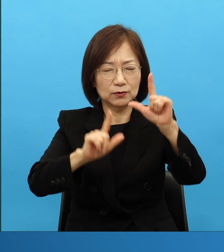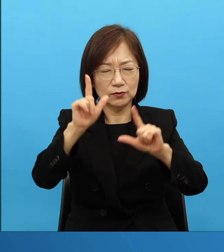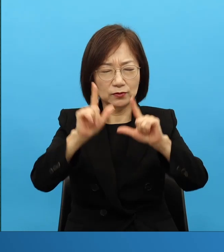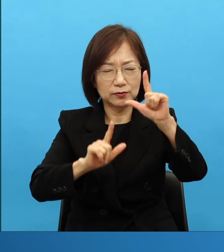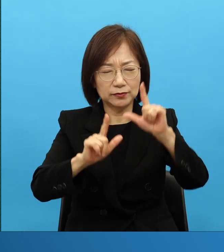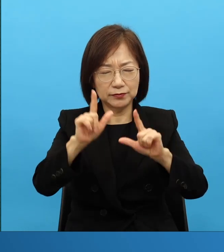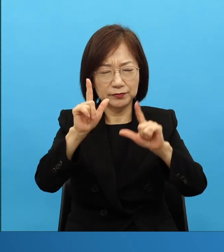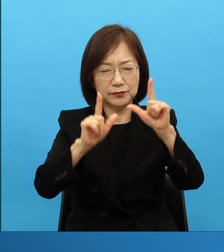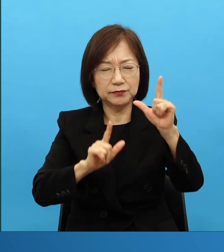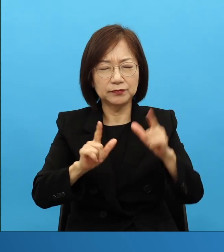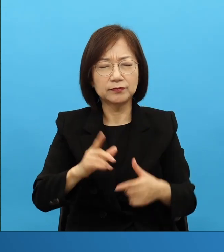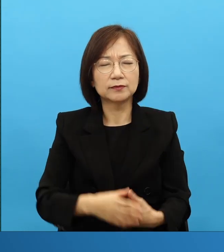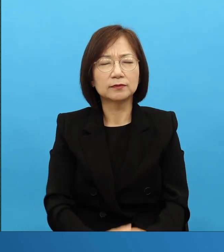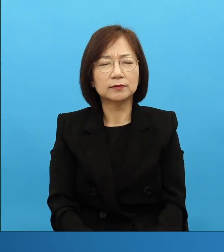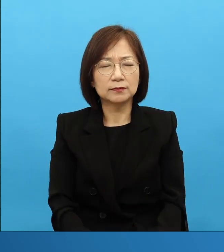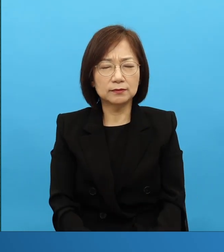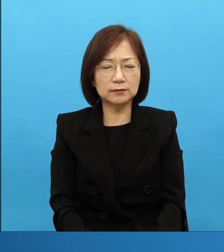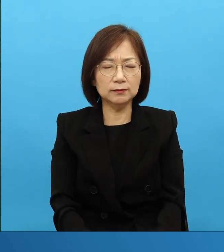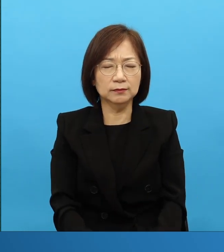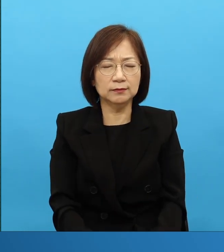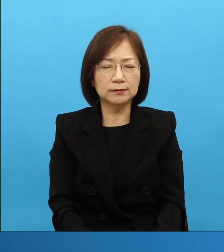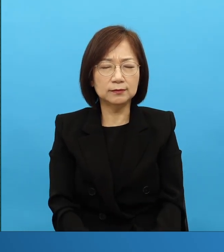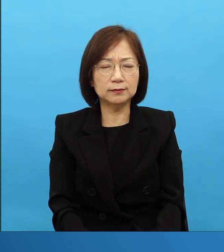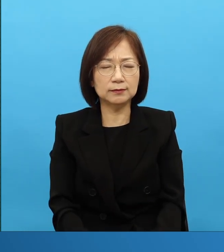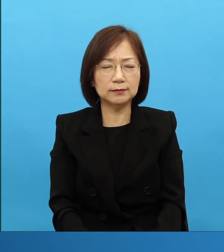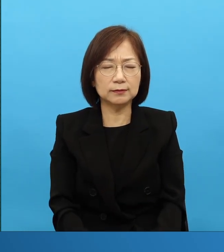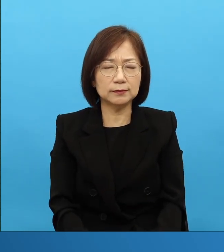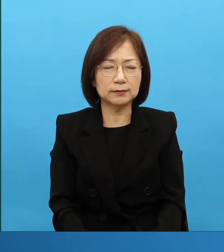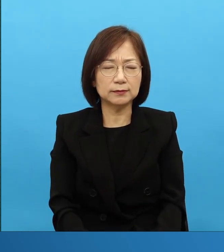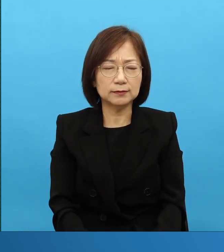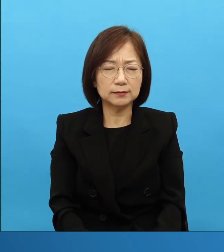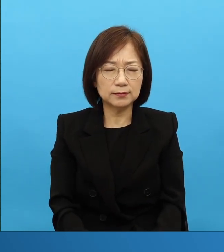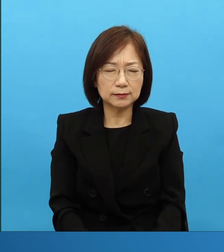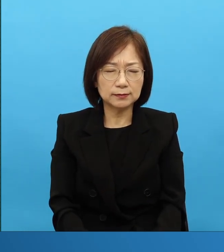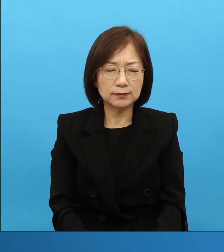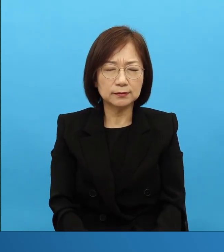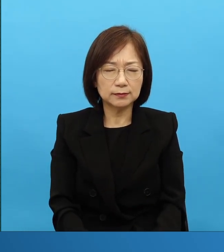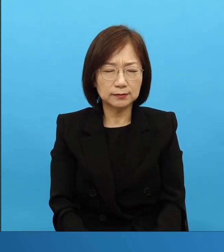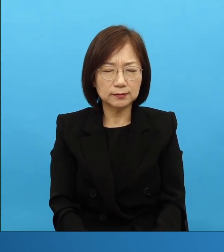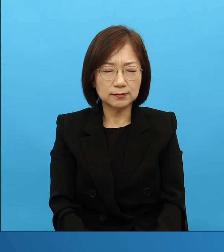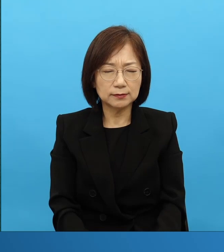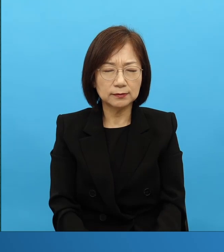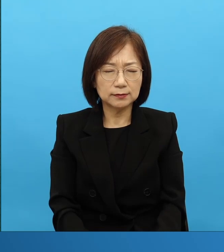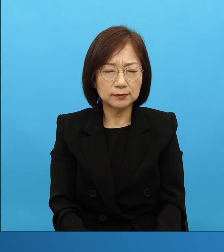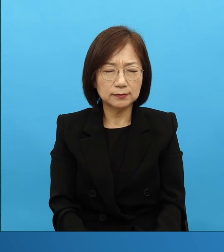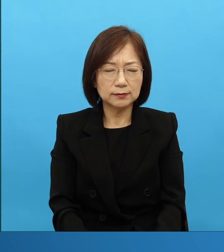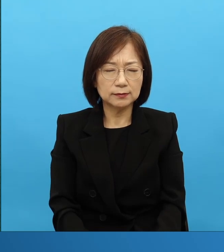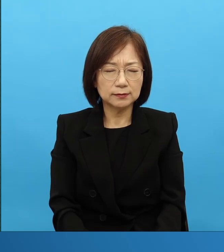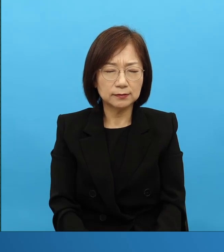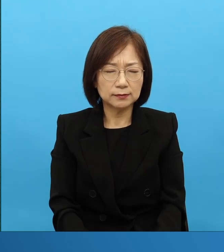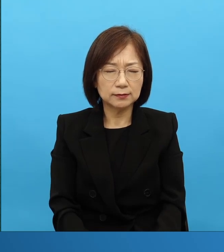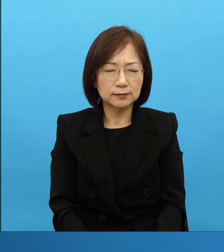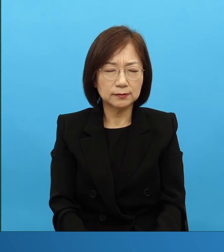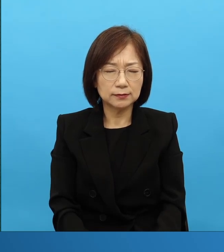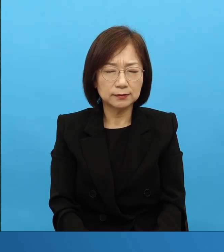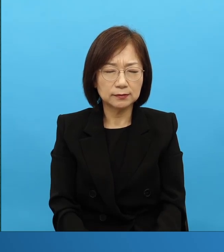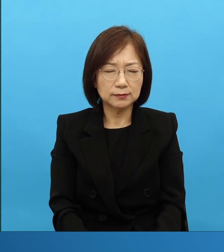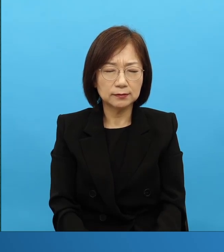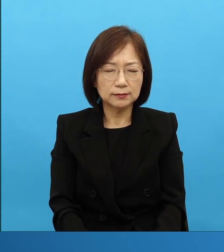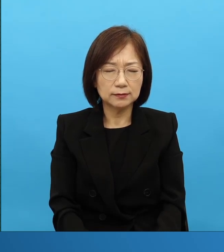birth rate, highest suicide rate, and facing the side effects of humanism and extreme ideological confrontation like surging